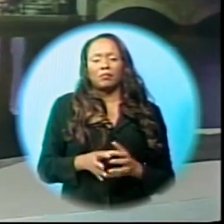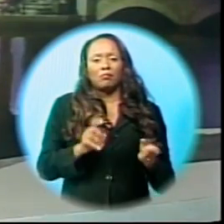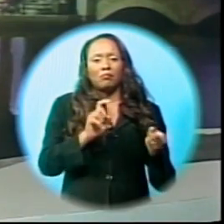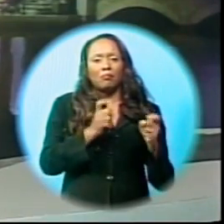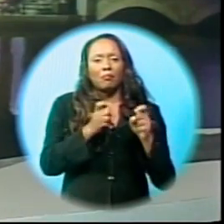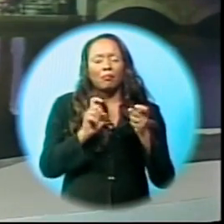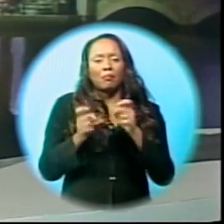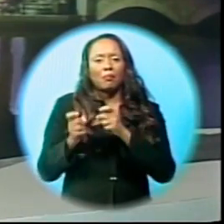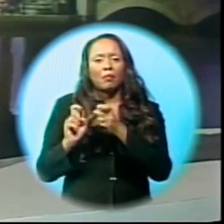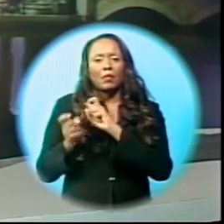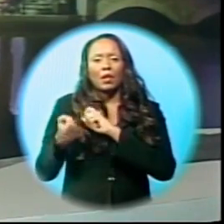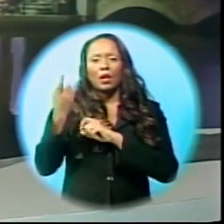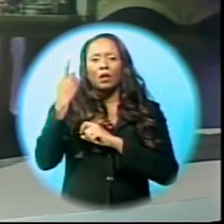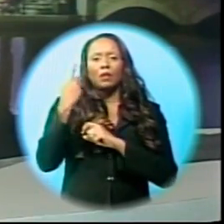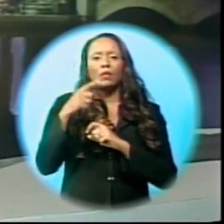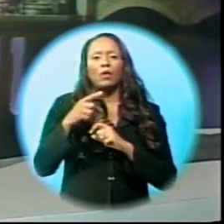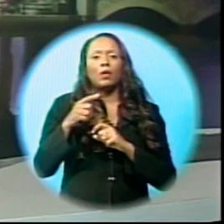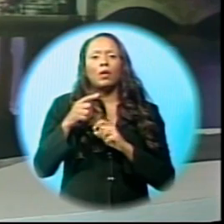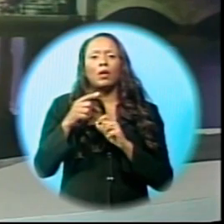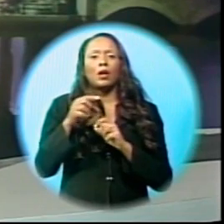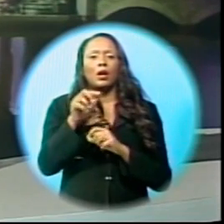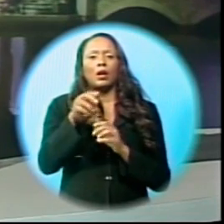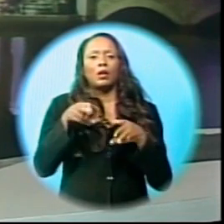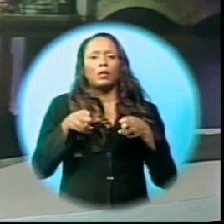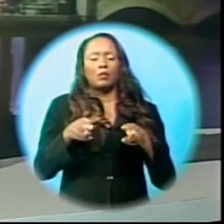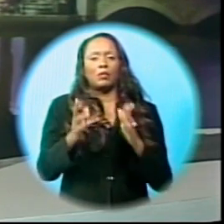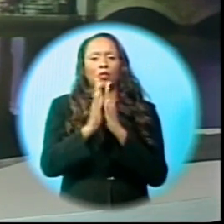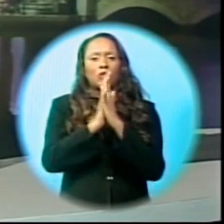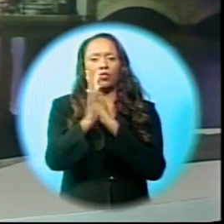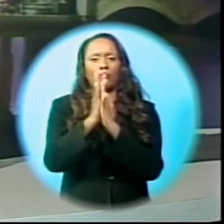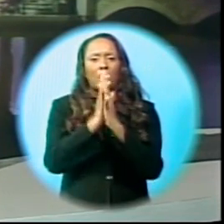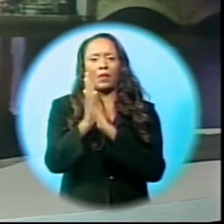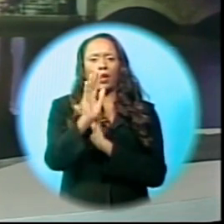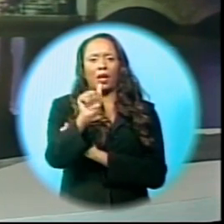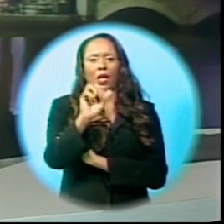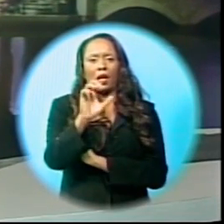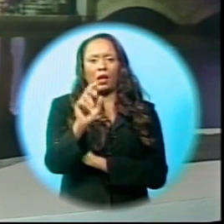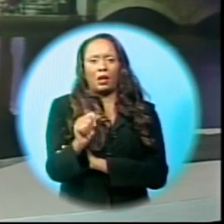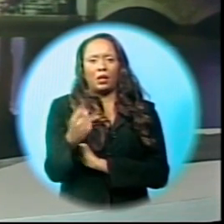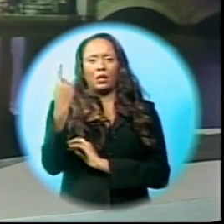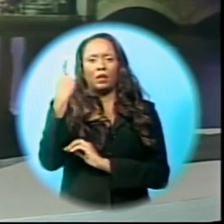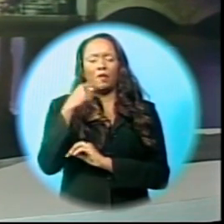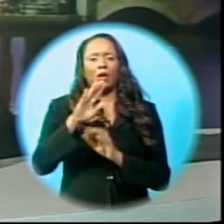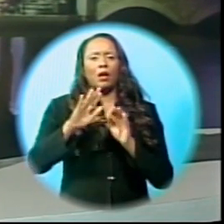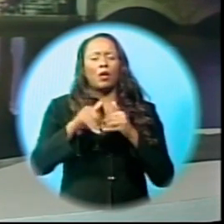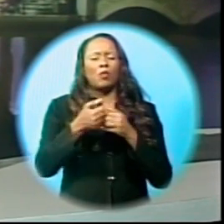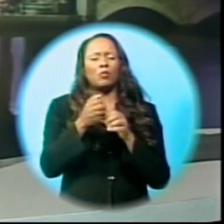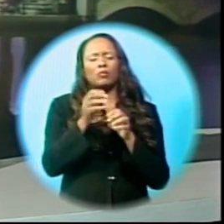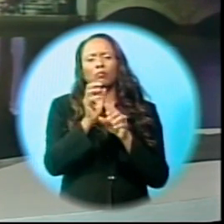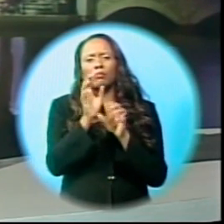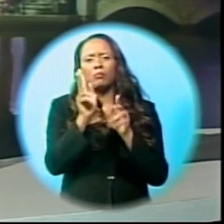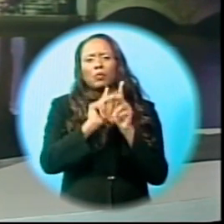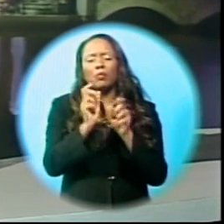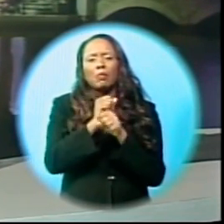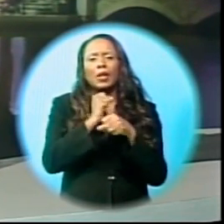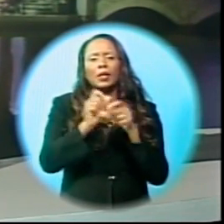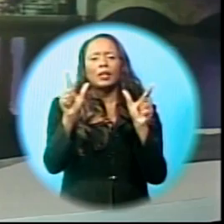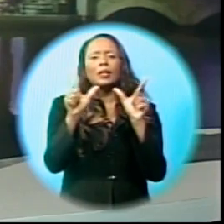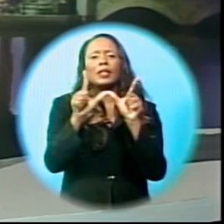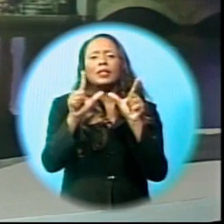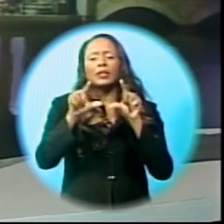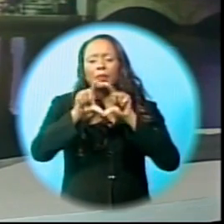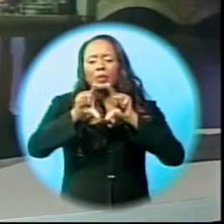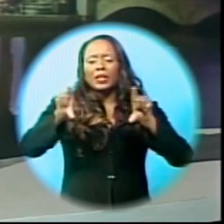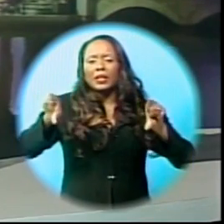are coming to the Road Traffic Act with tougher provisions for local license plate manufacturers. Transport Minister Michael Lashley says it will